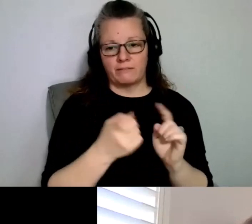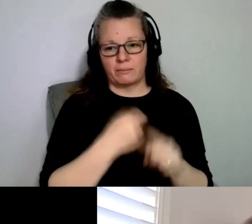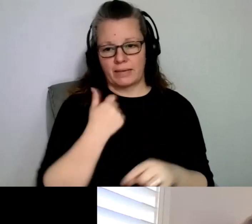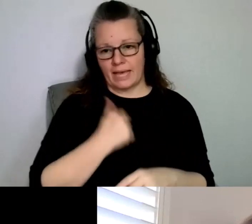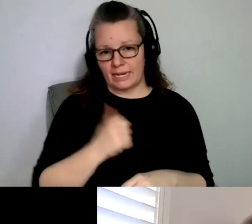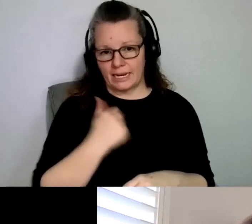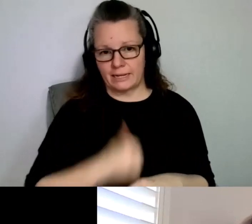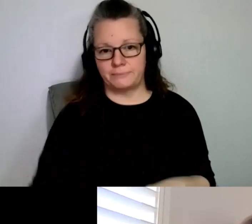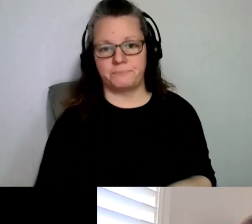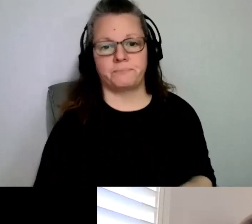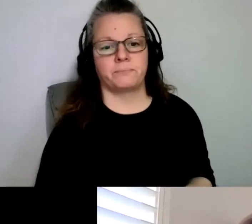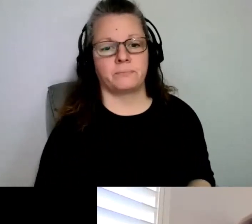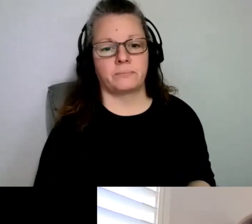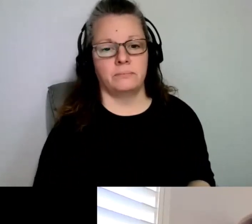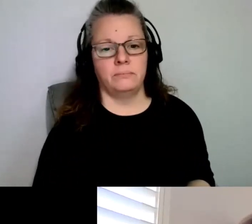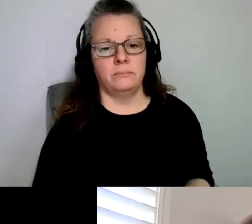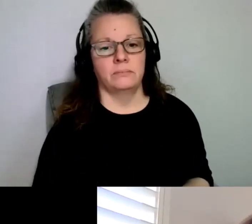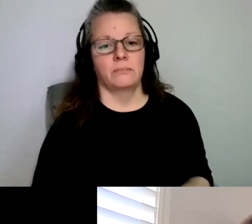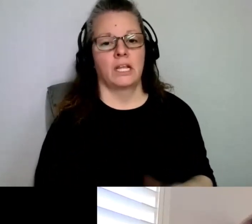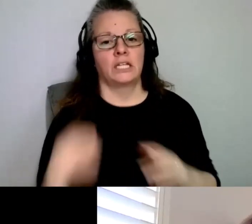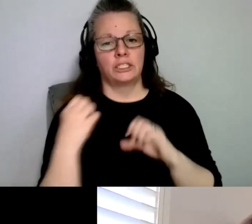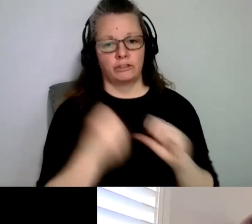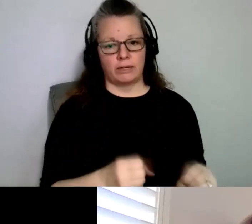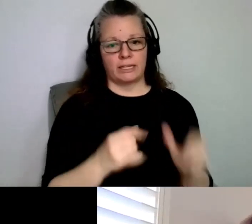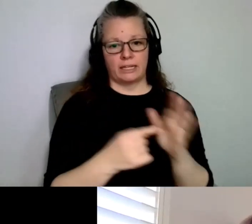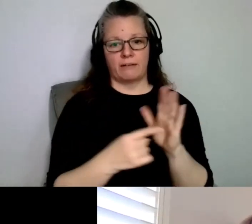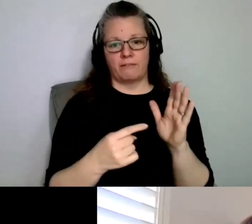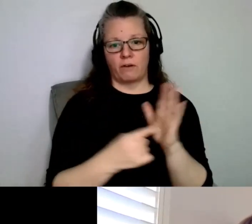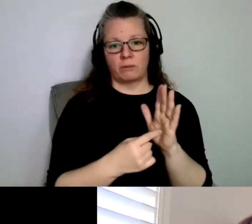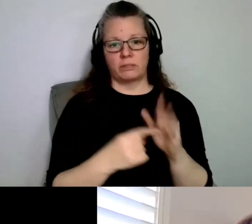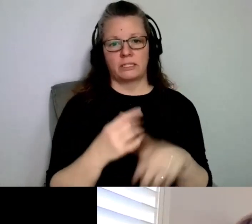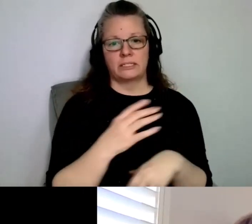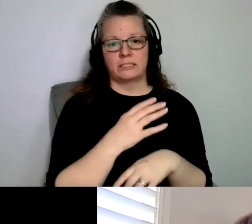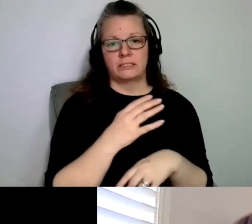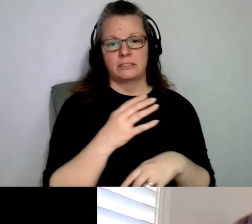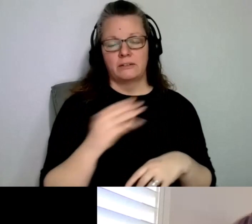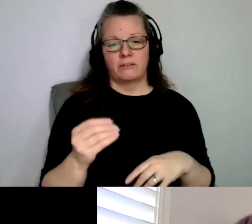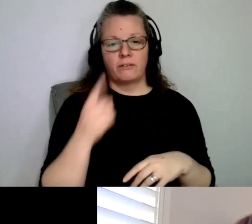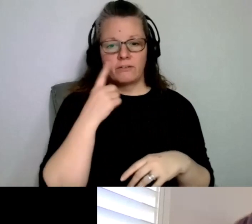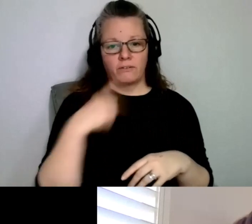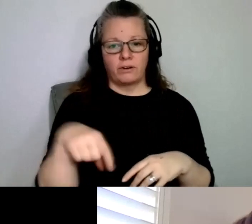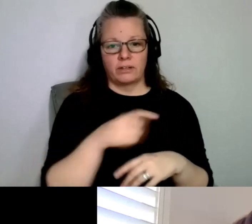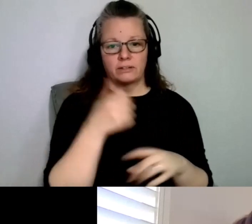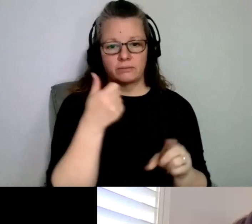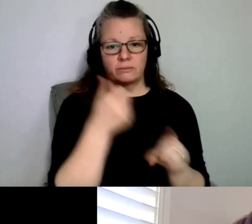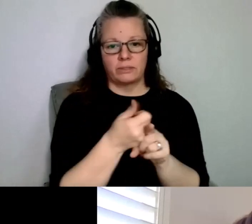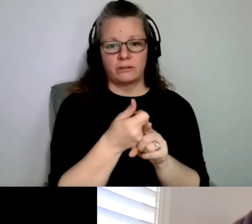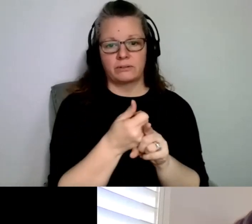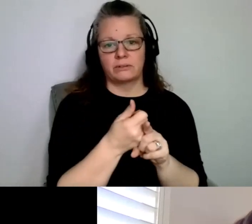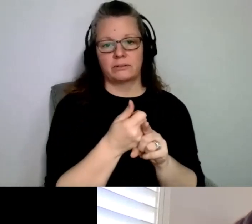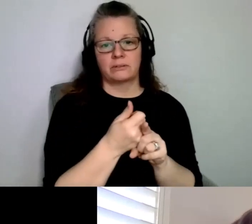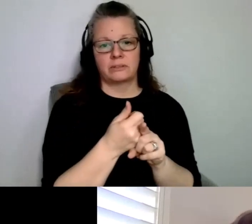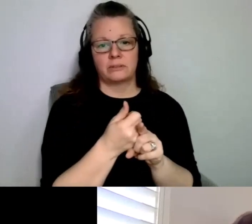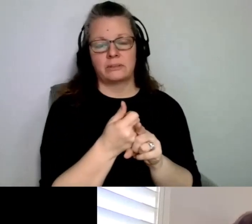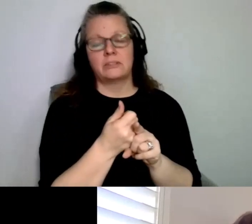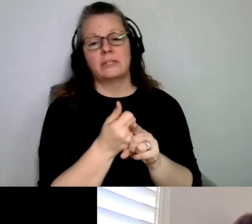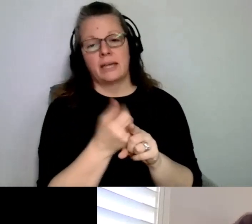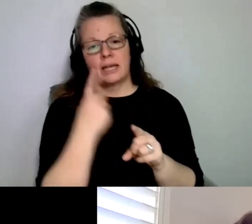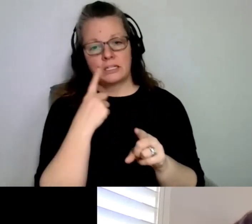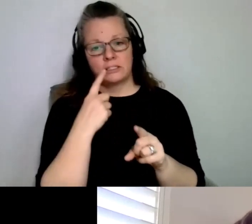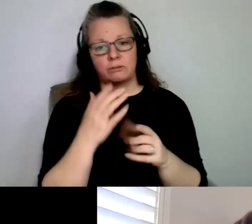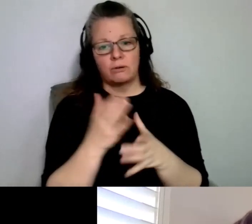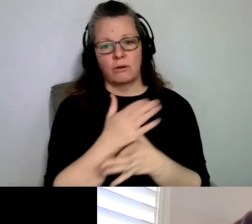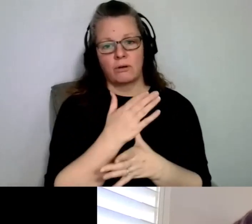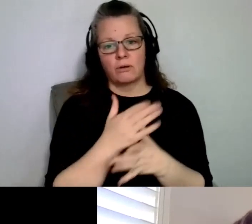the Prescription Drug Affordability Board, which we heard about, and increase its impact, and look to hold middlemen, pharmacy